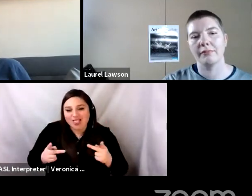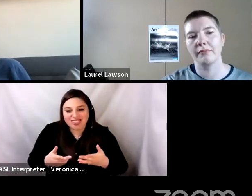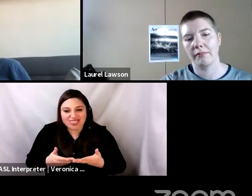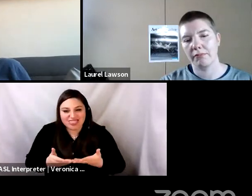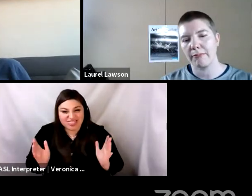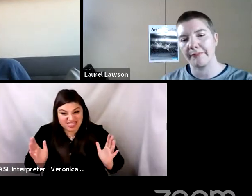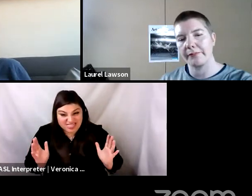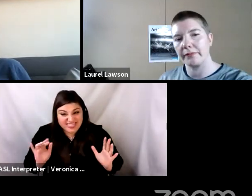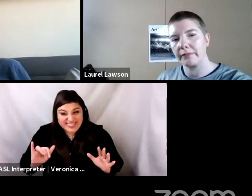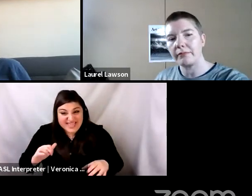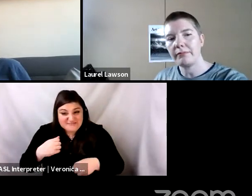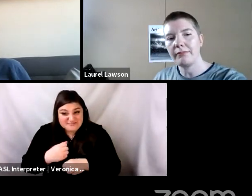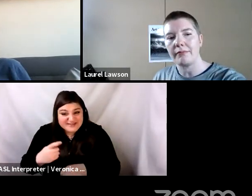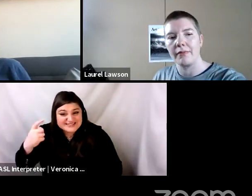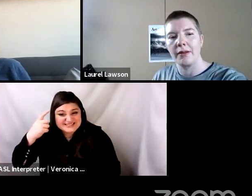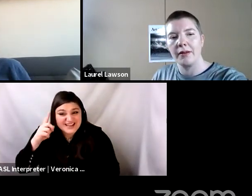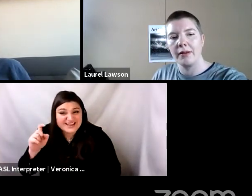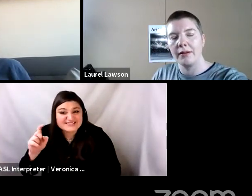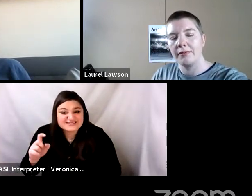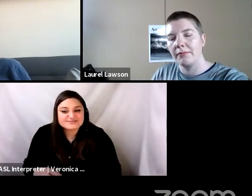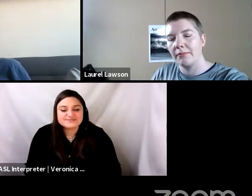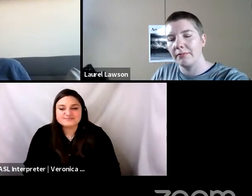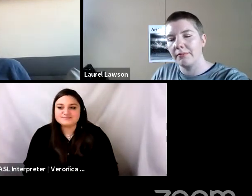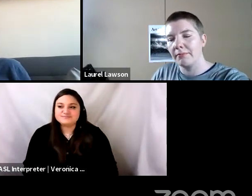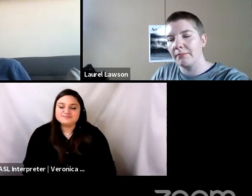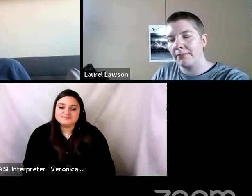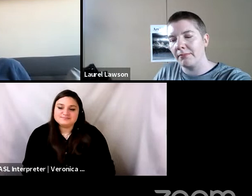if that makes any sense at all.